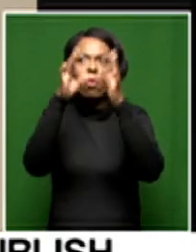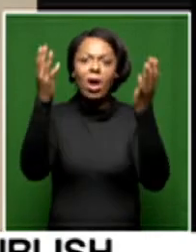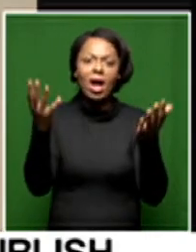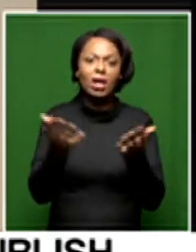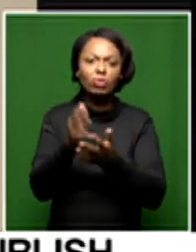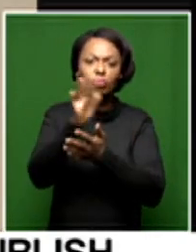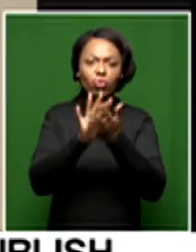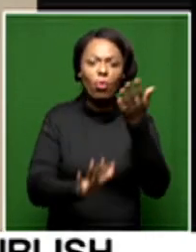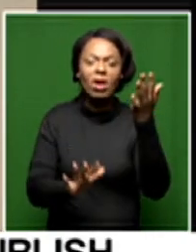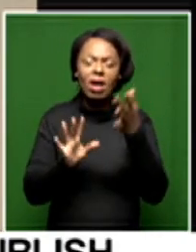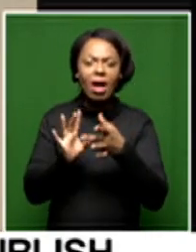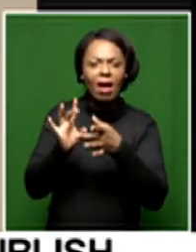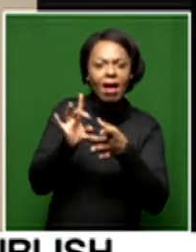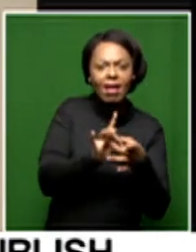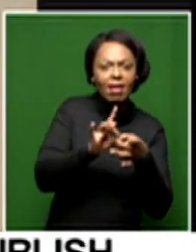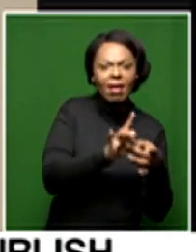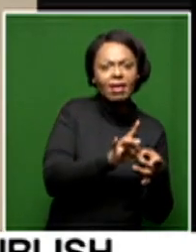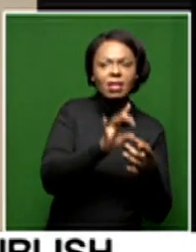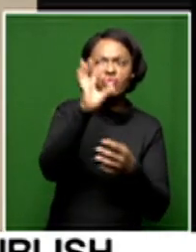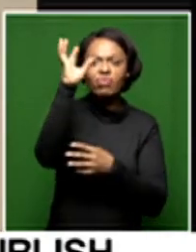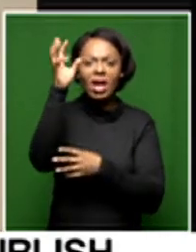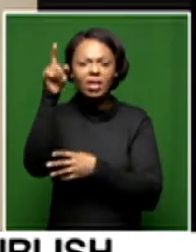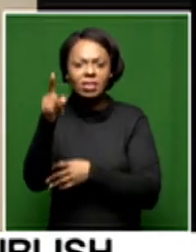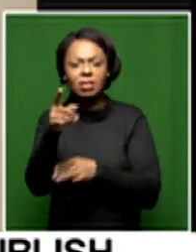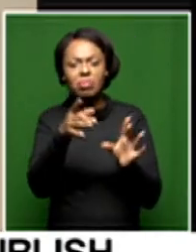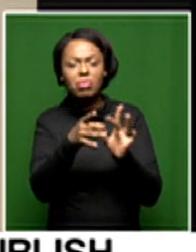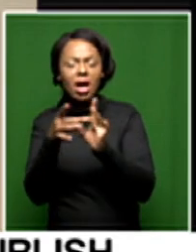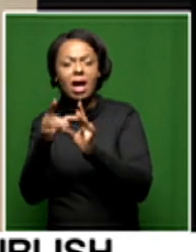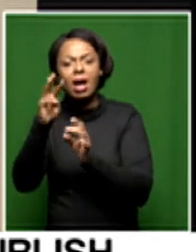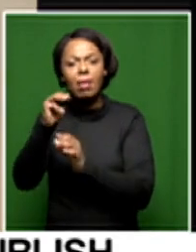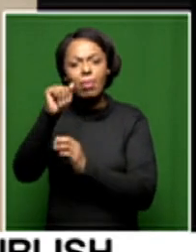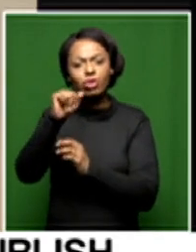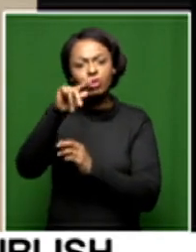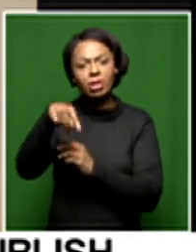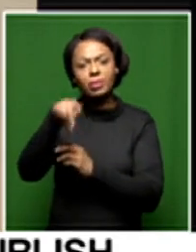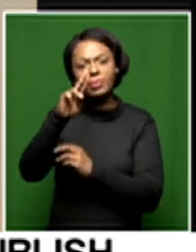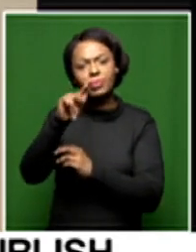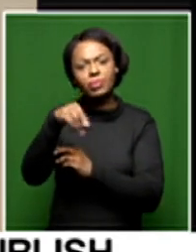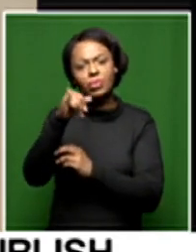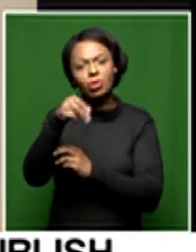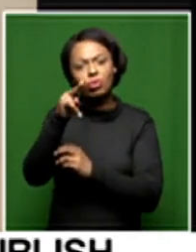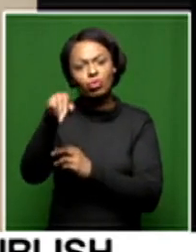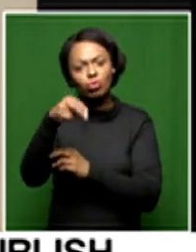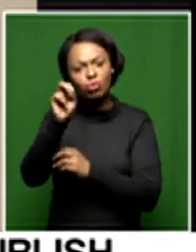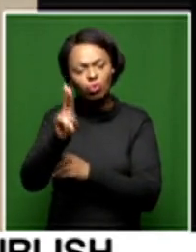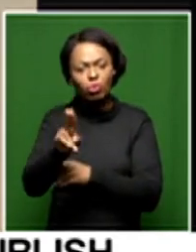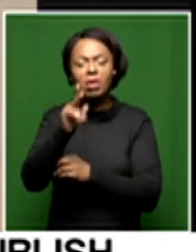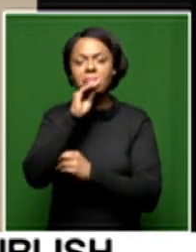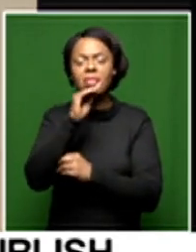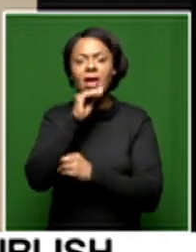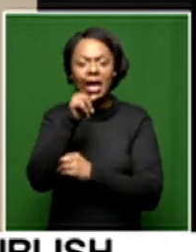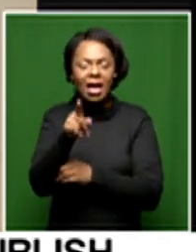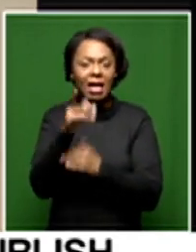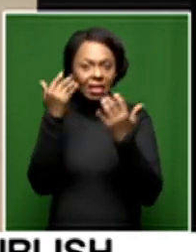stories were relatable. The trees were laden with amapuchuchu, and the characters had names that we knew the meanings of.